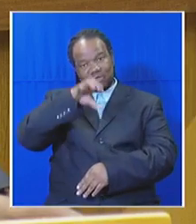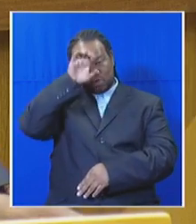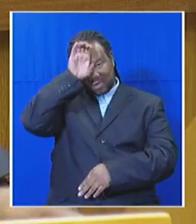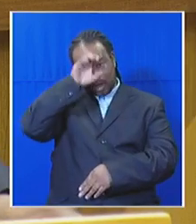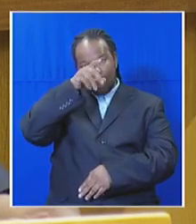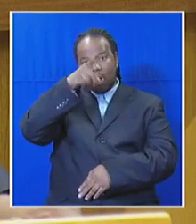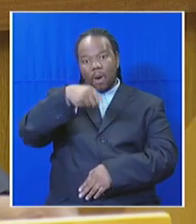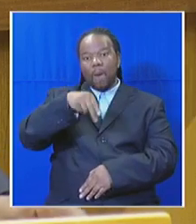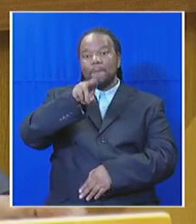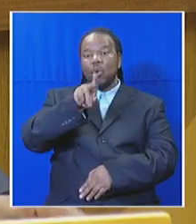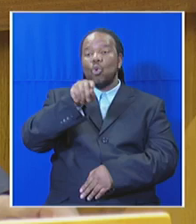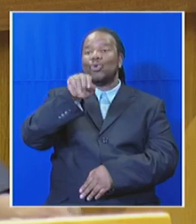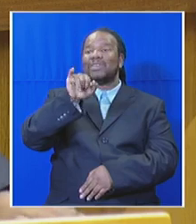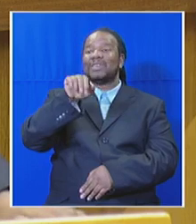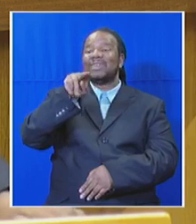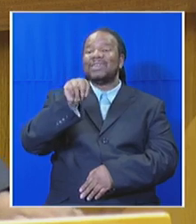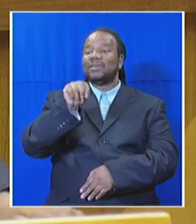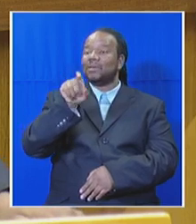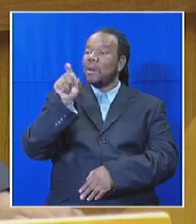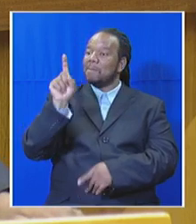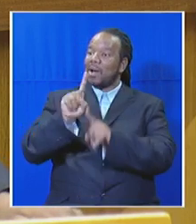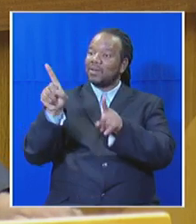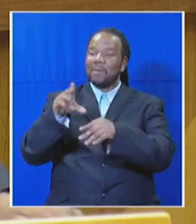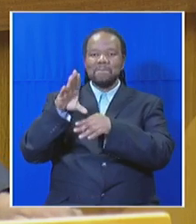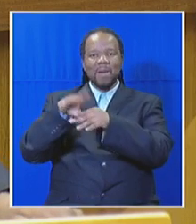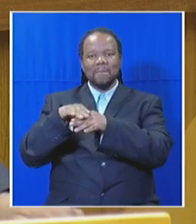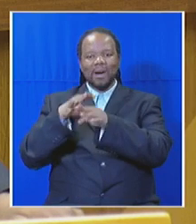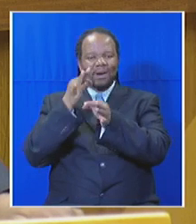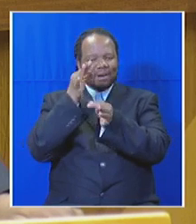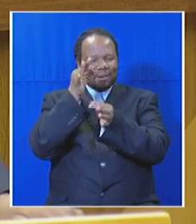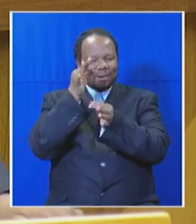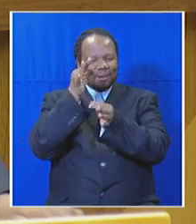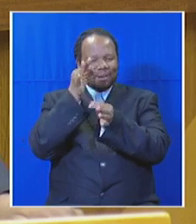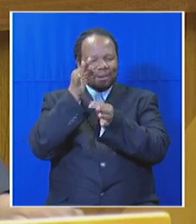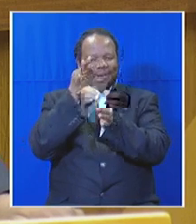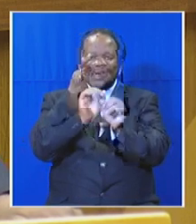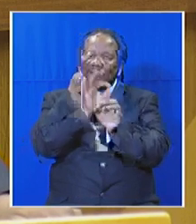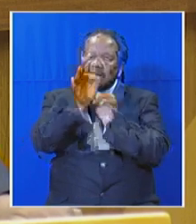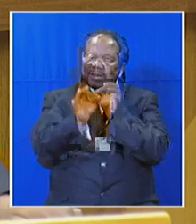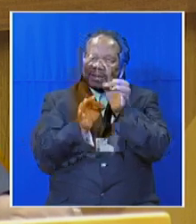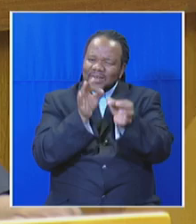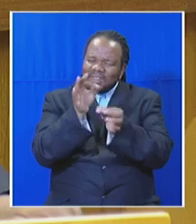the description given is a correct one. I'm not sure.